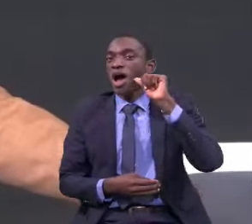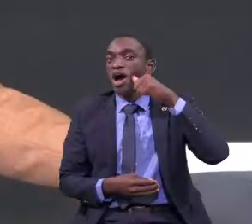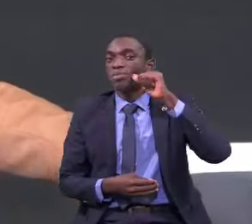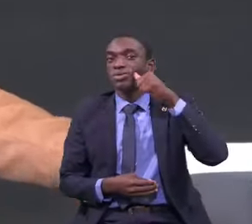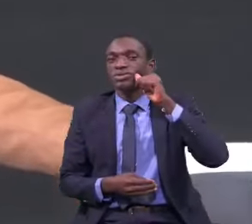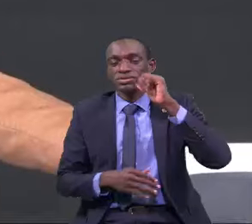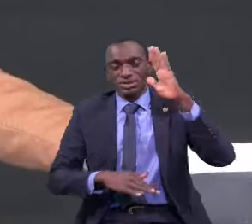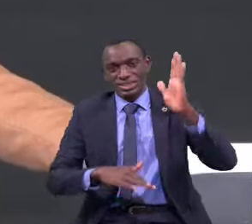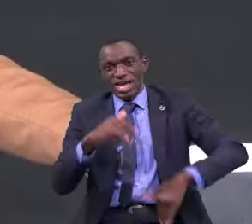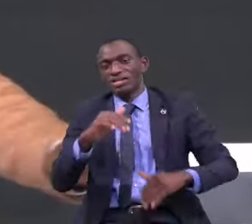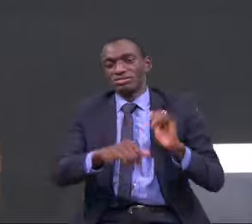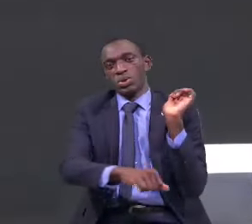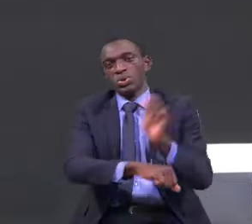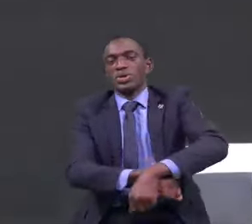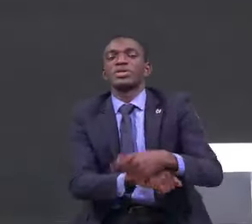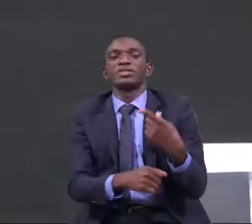land.